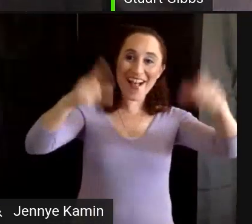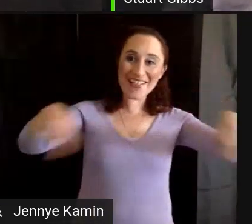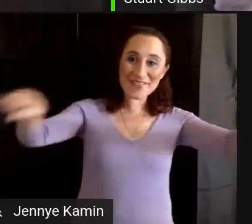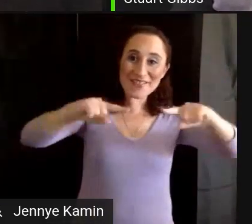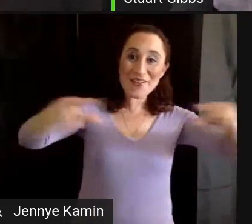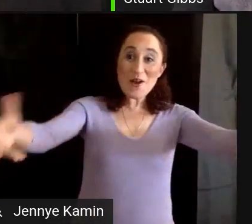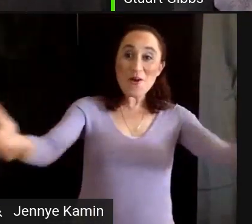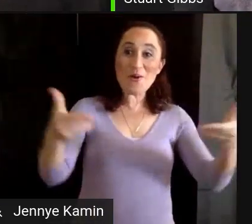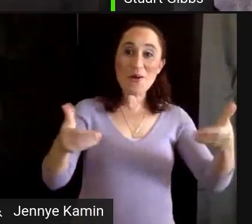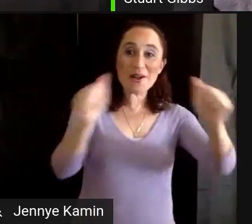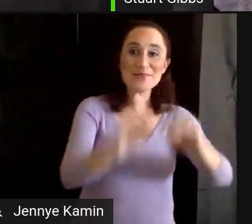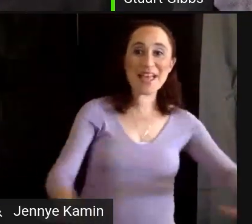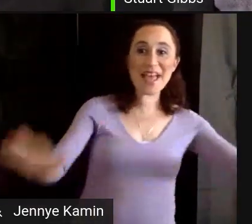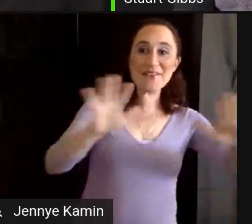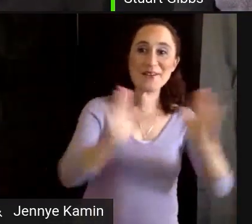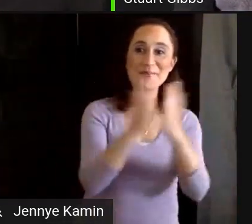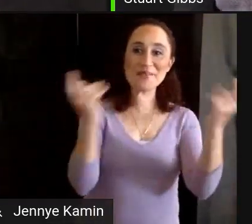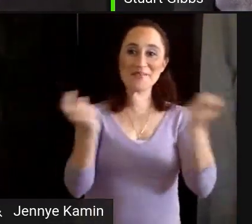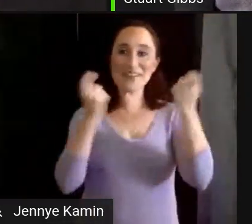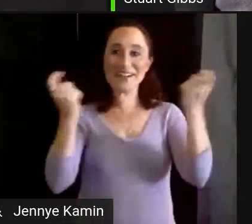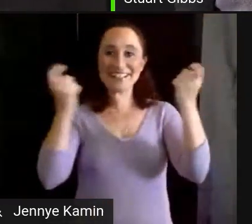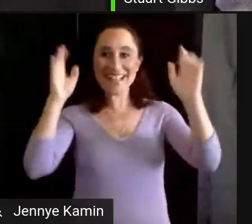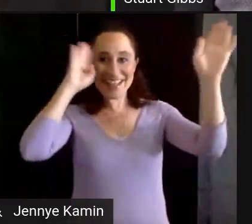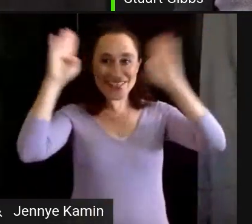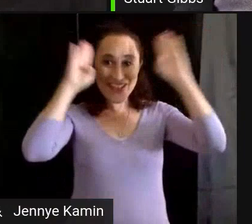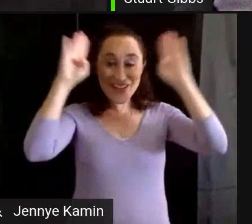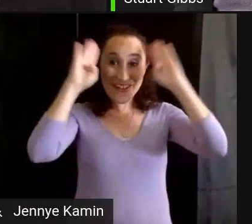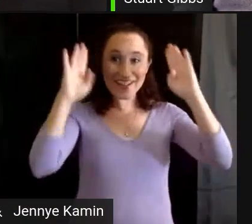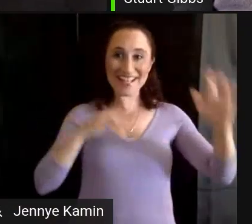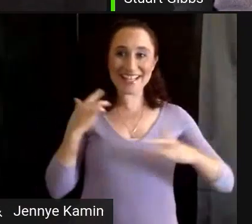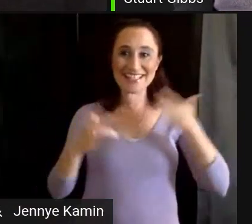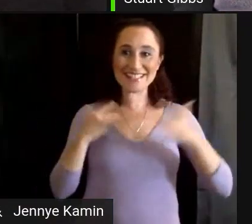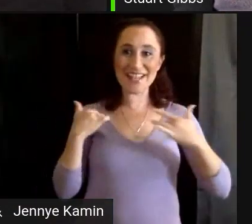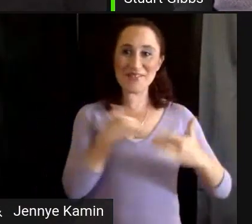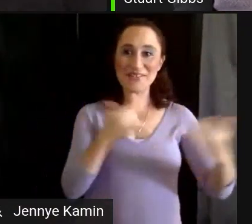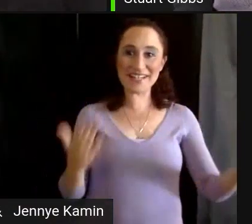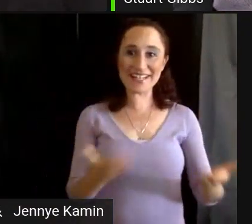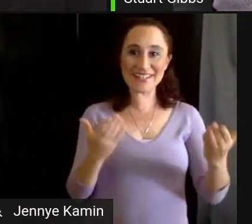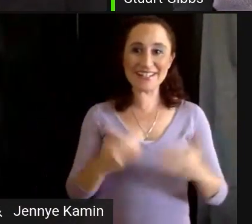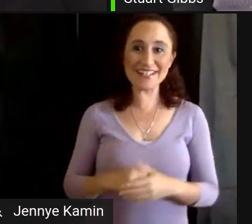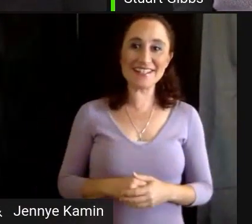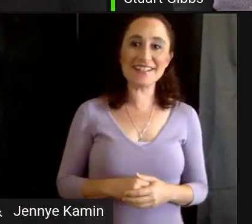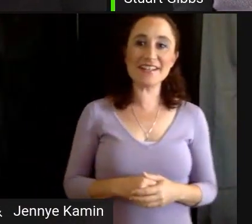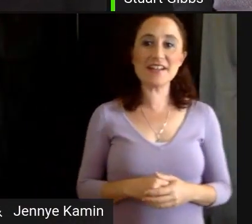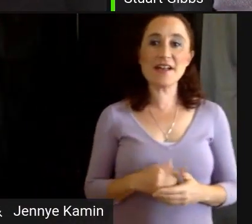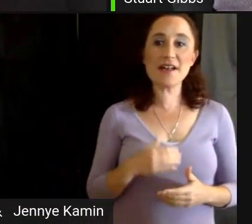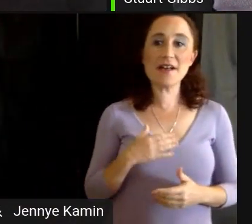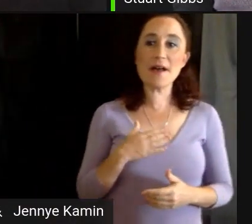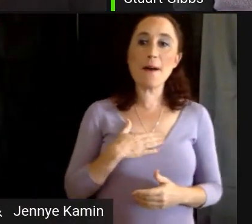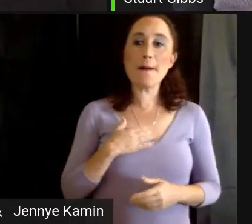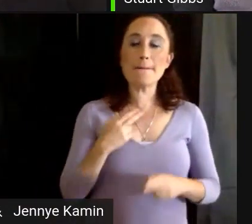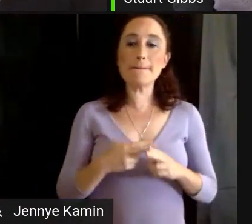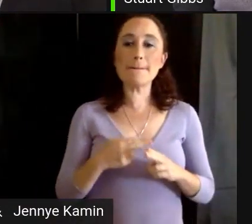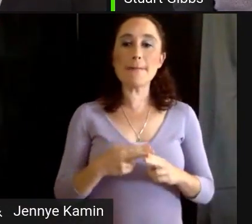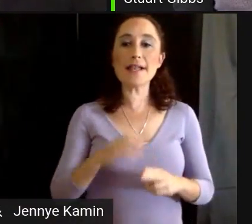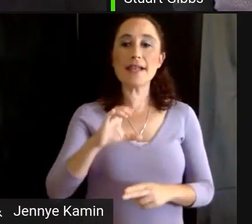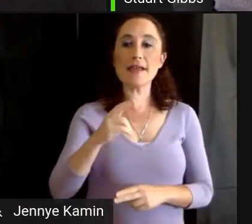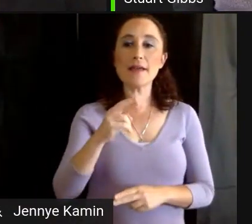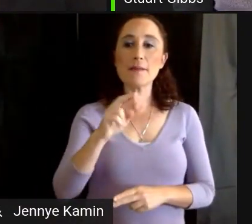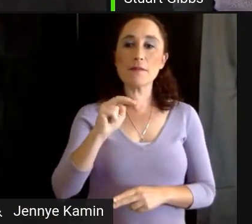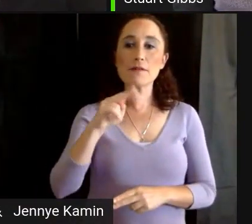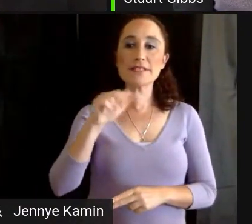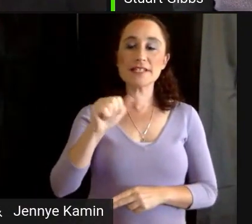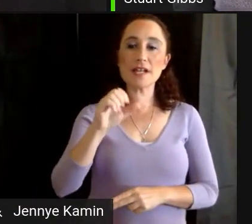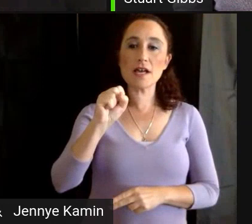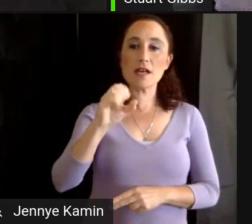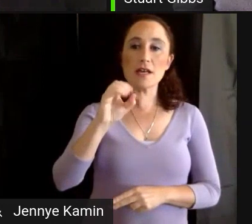Welcome to the Everywhere Podcast. Hello, we're so excited to be here. My name is Christina Soontornvat. You are